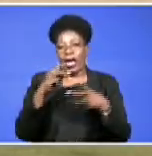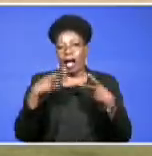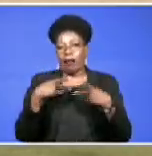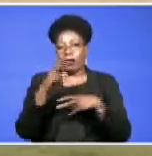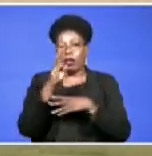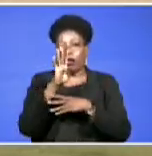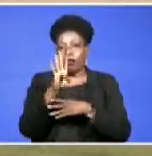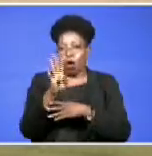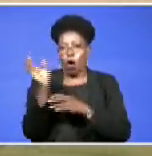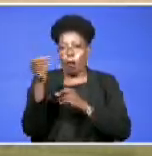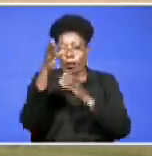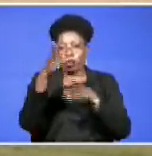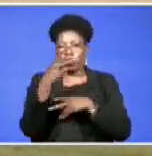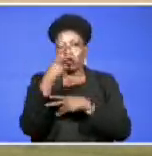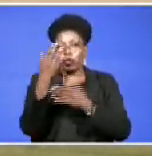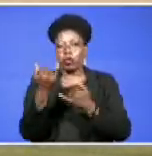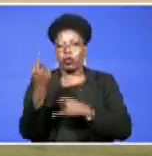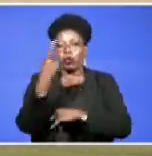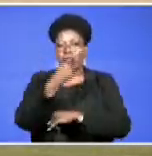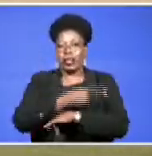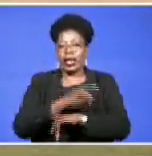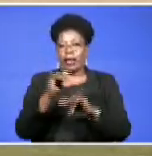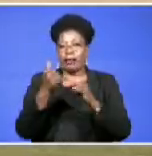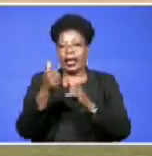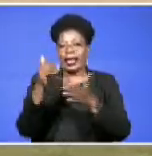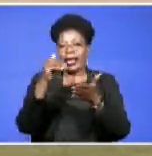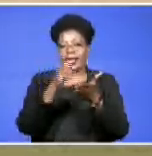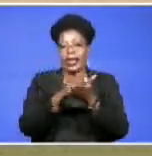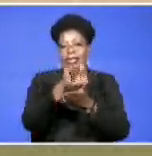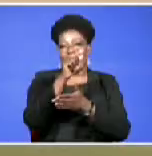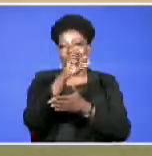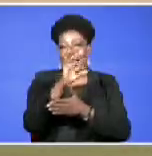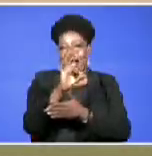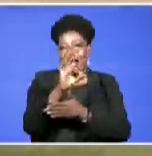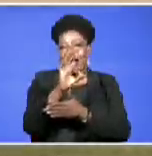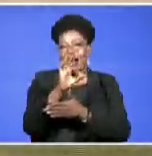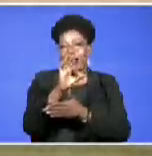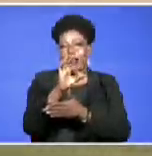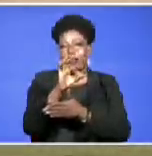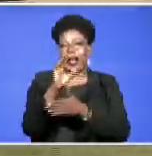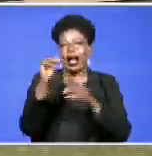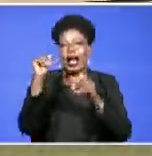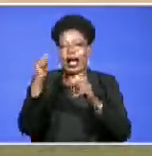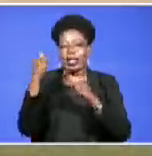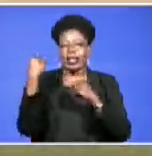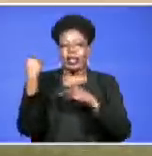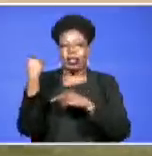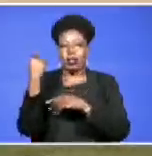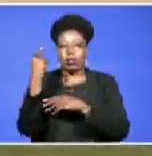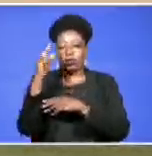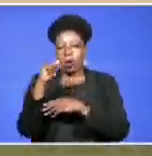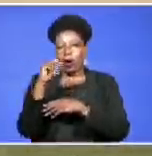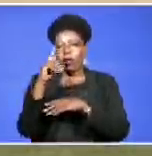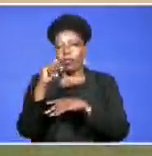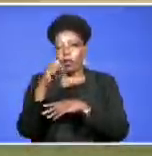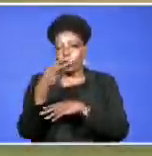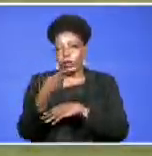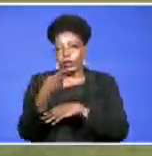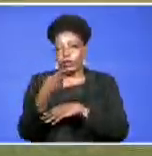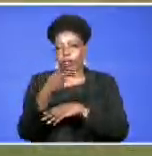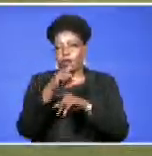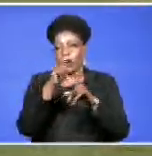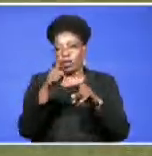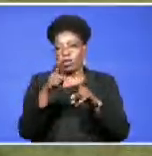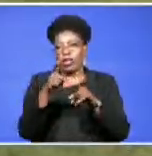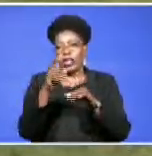so that's the first one you see today. We play AFLE on Thursday, you'll see another pitcher. You can expect that at the end of the season, if we continue to play